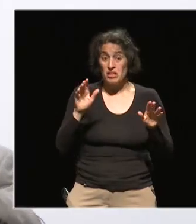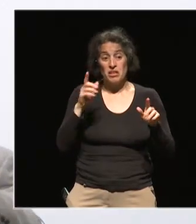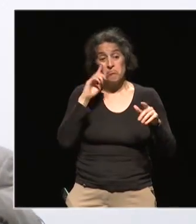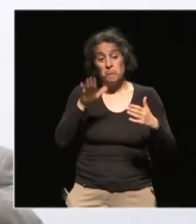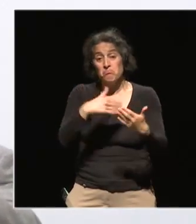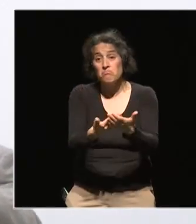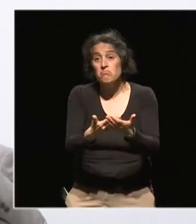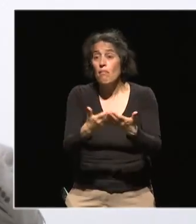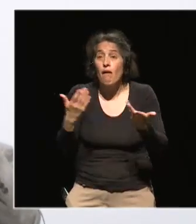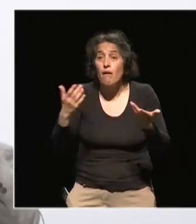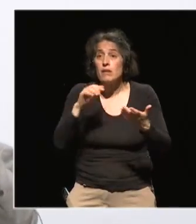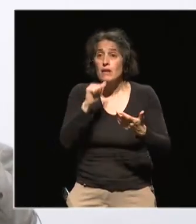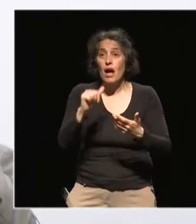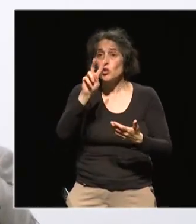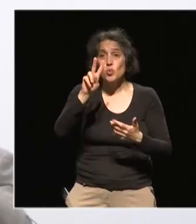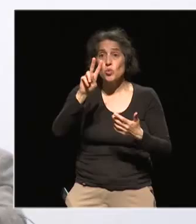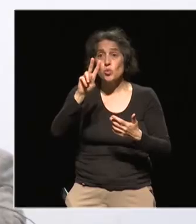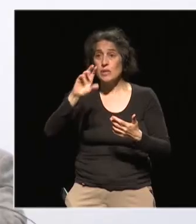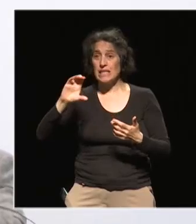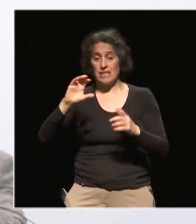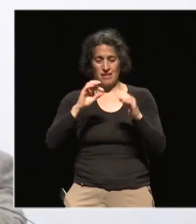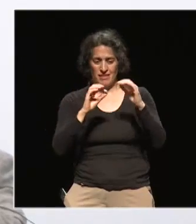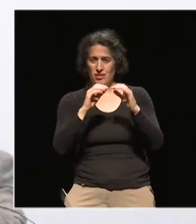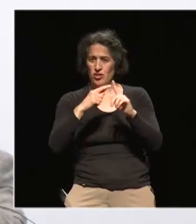Well, firstly,